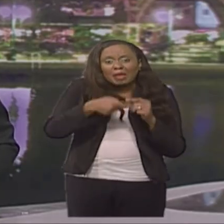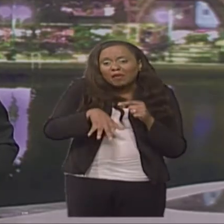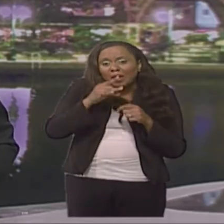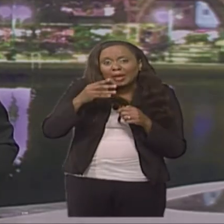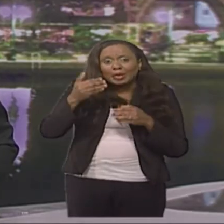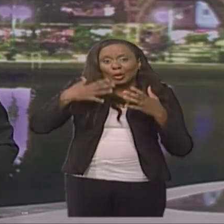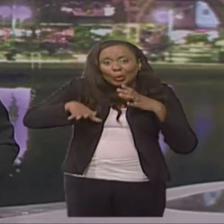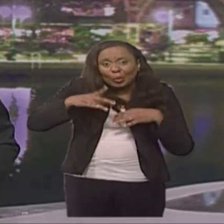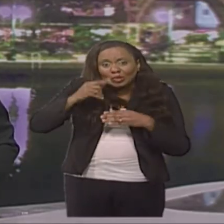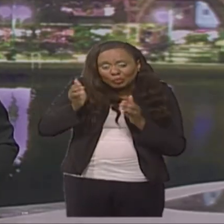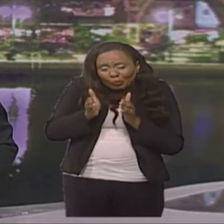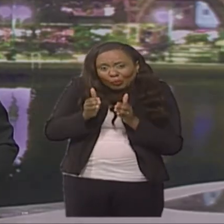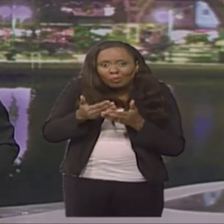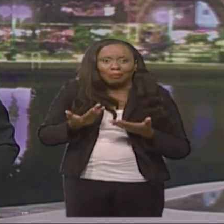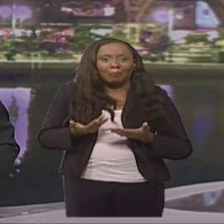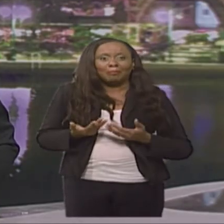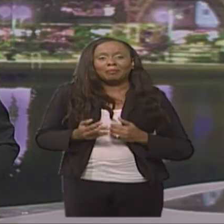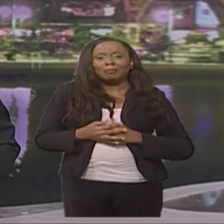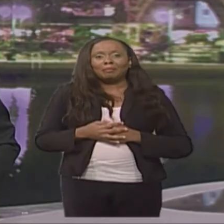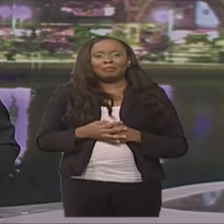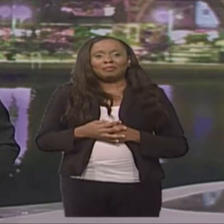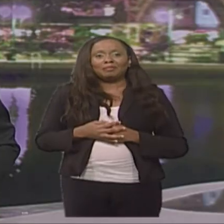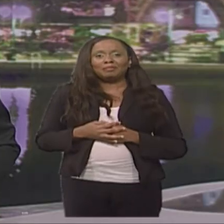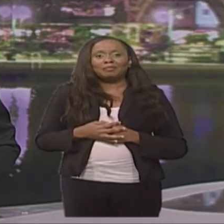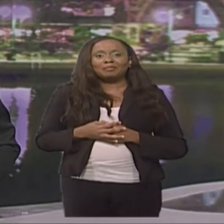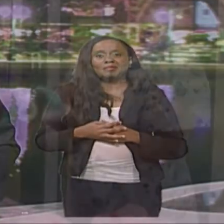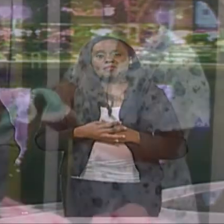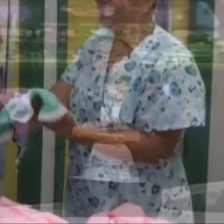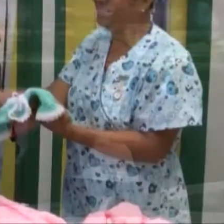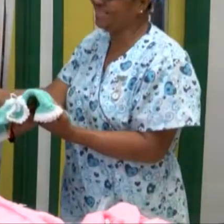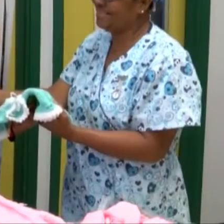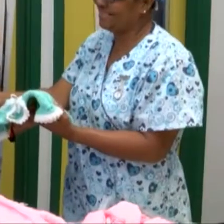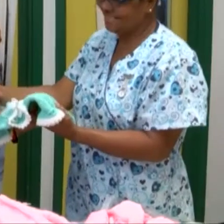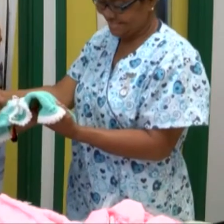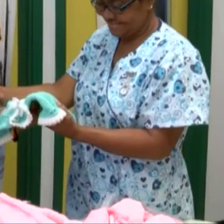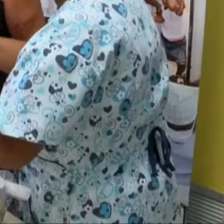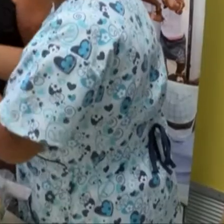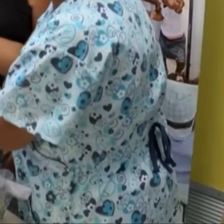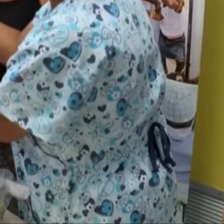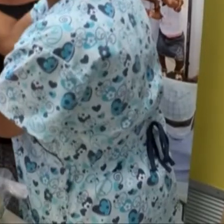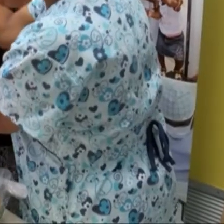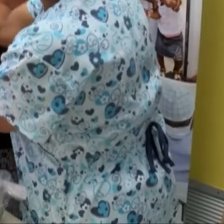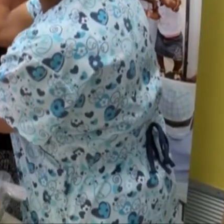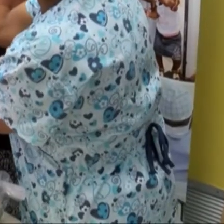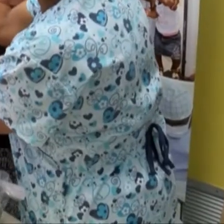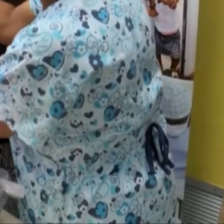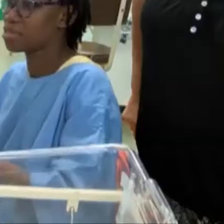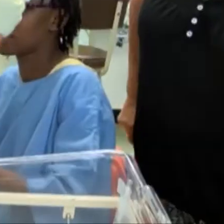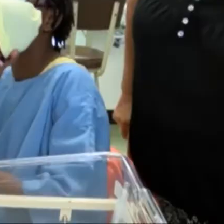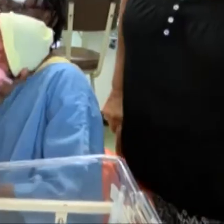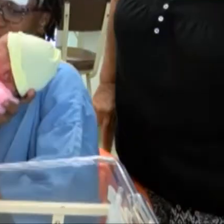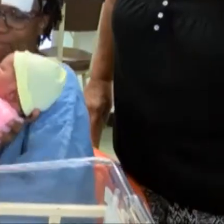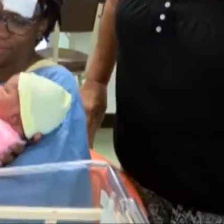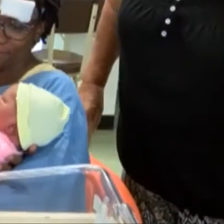And recognizing this, British resident Iris Treble has donated over 100 hand-knitted suits, blankets and hats to the